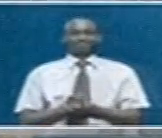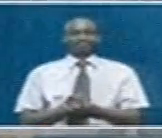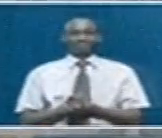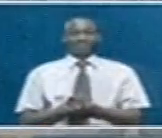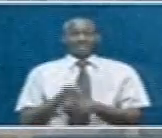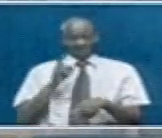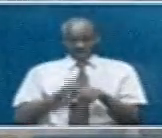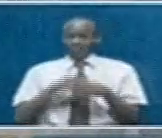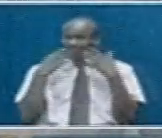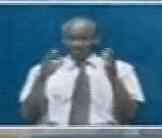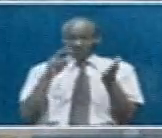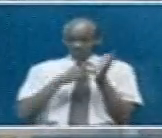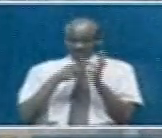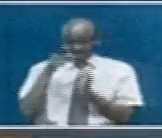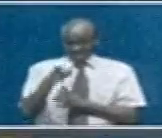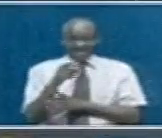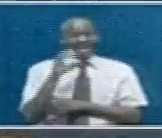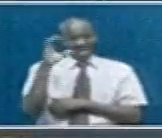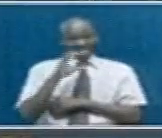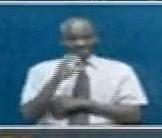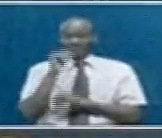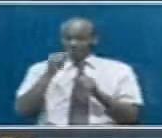At the end of the project, the country will have increased the